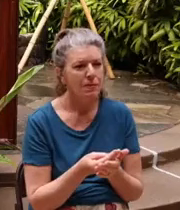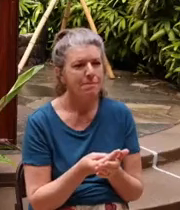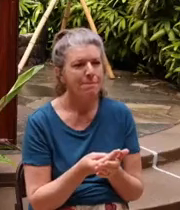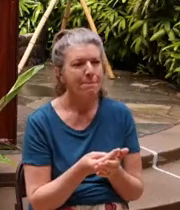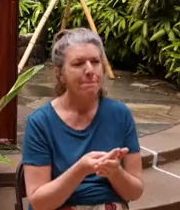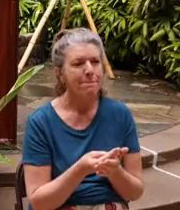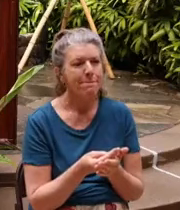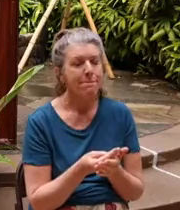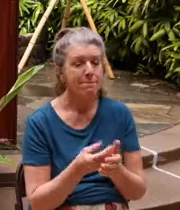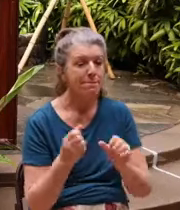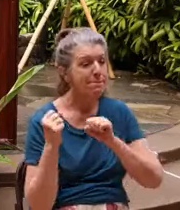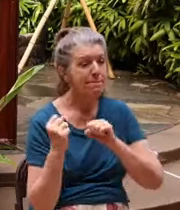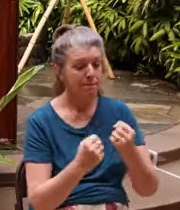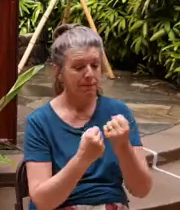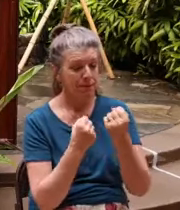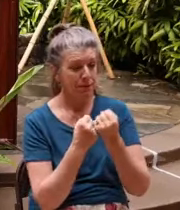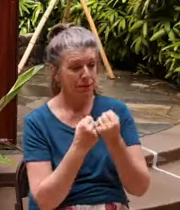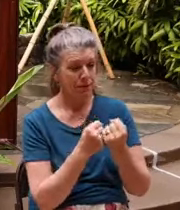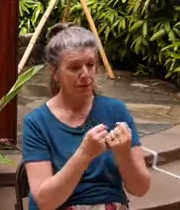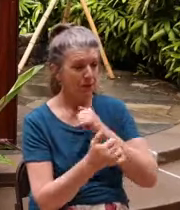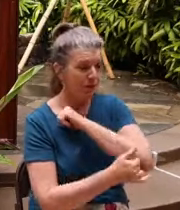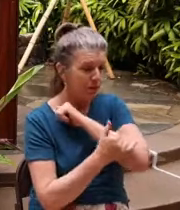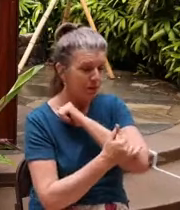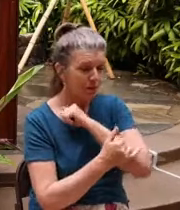With the strong support of our county council,